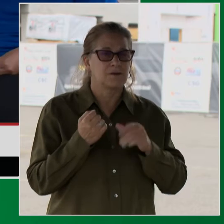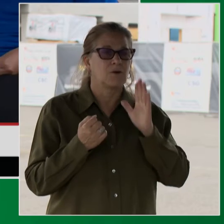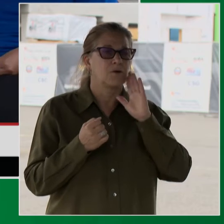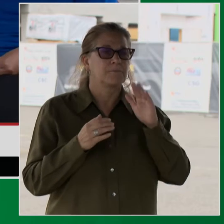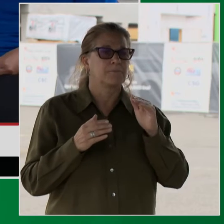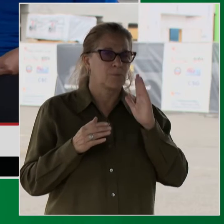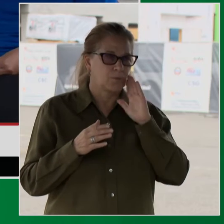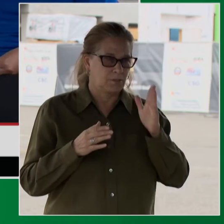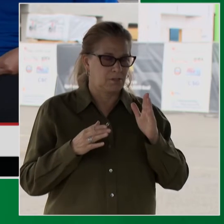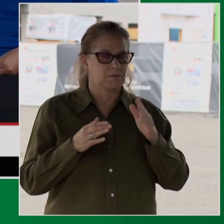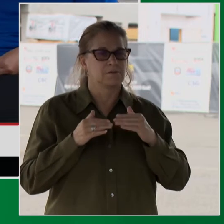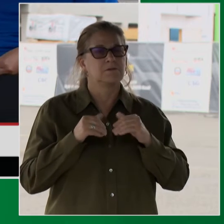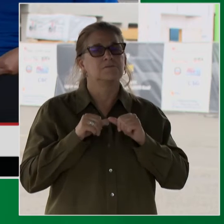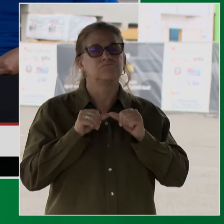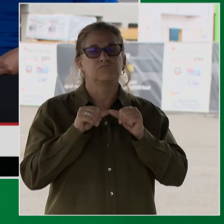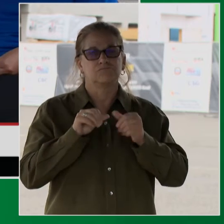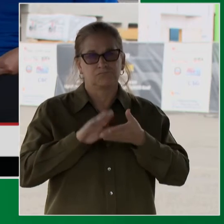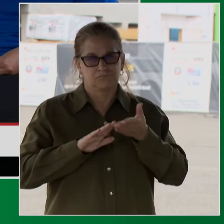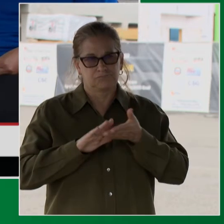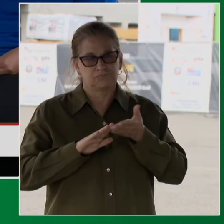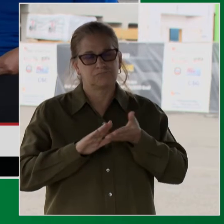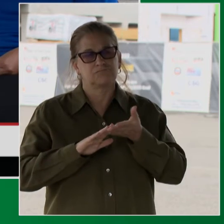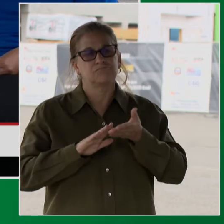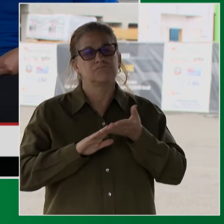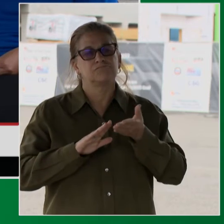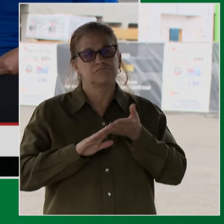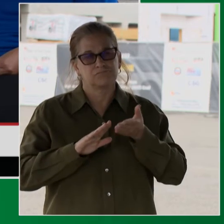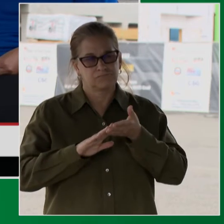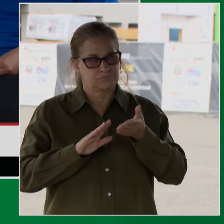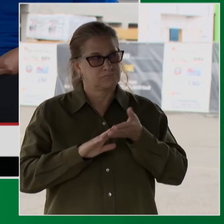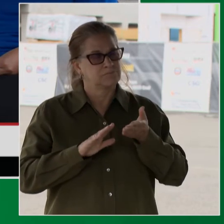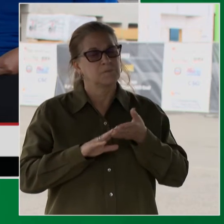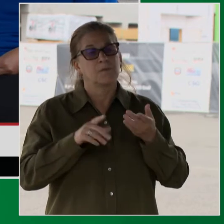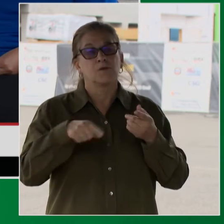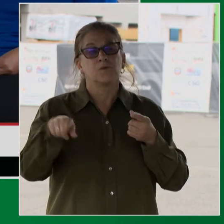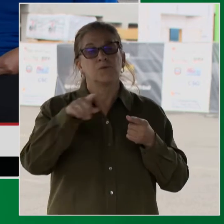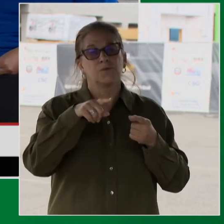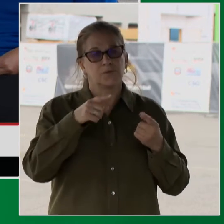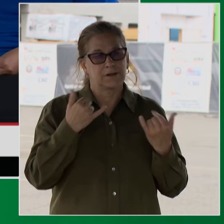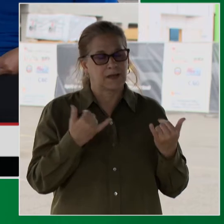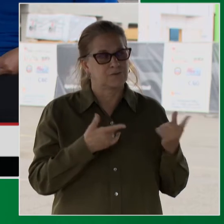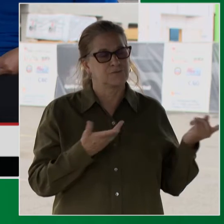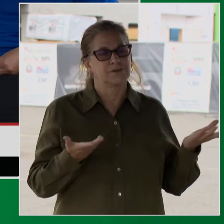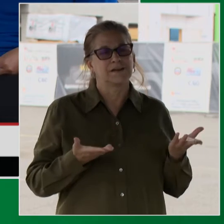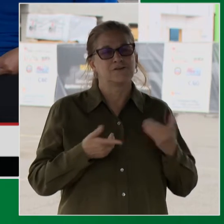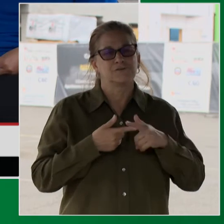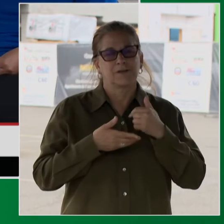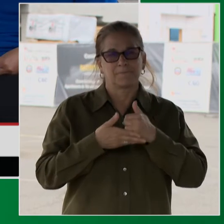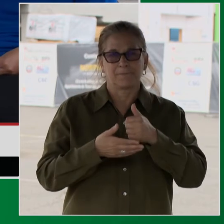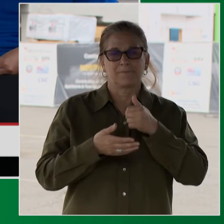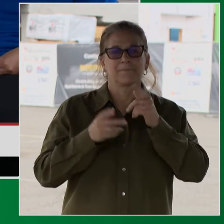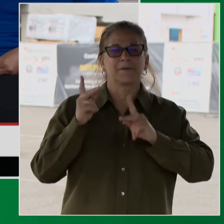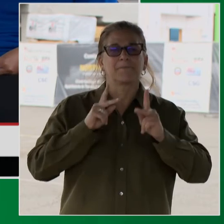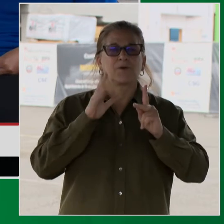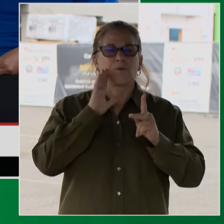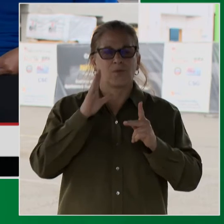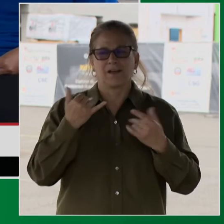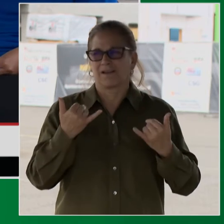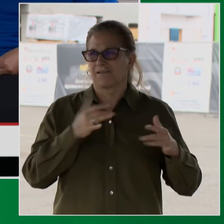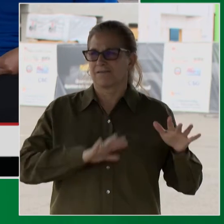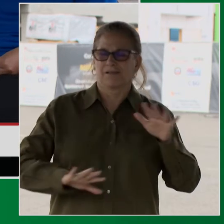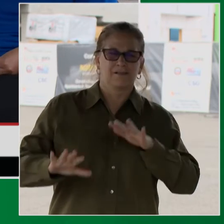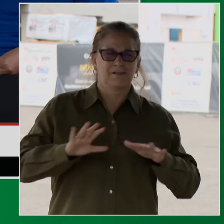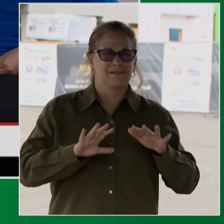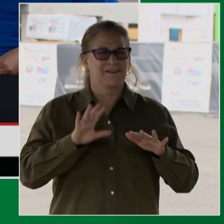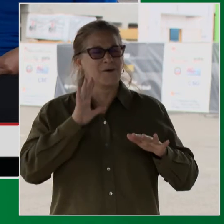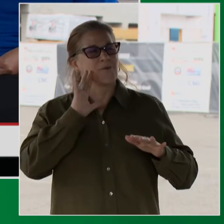initiative. Sometimes that's hard to get our arms around and make sure it survives a budget, but it really does allow us to make sure that businesses